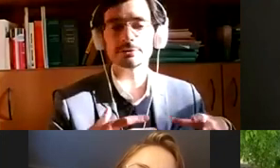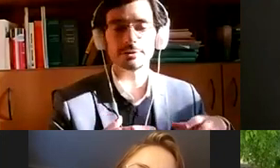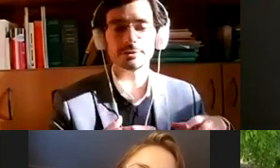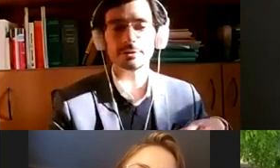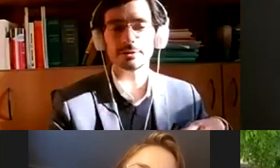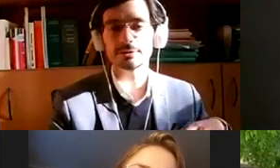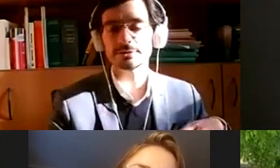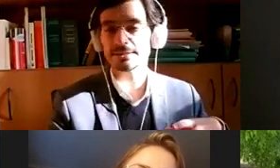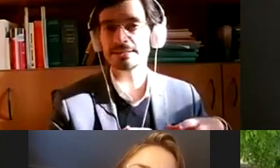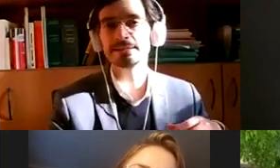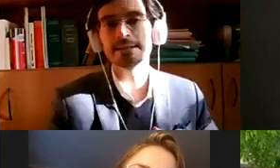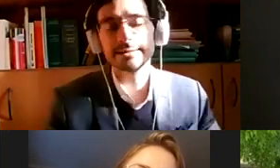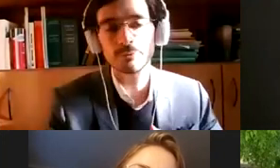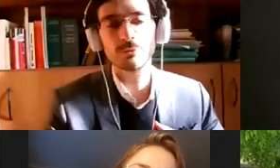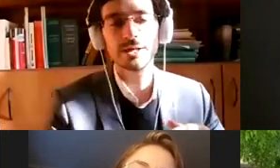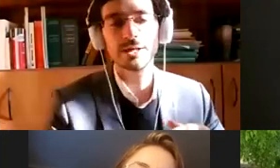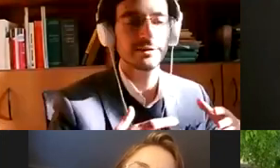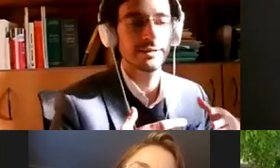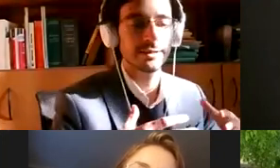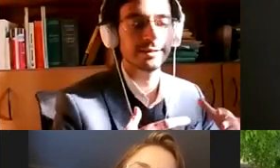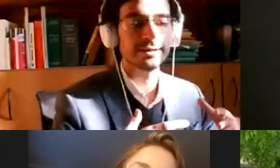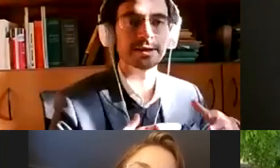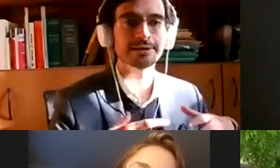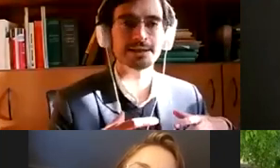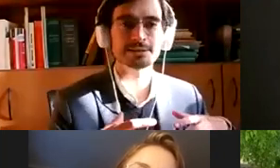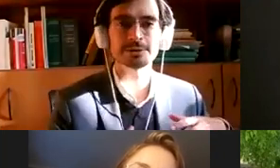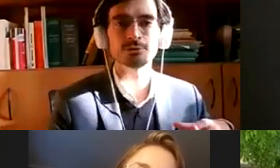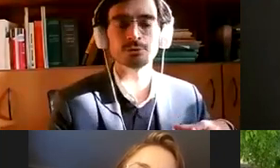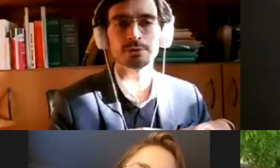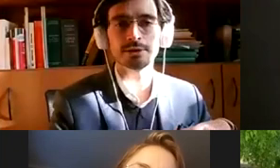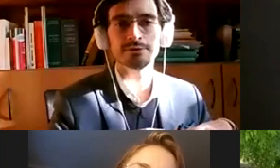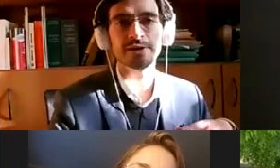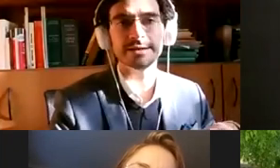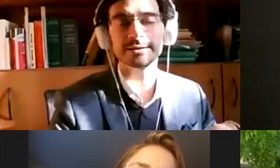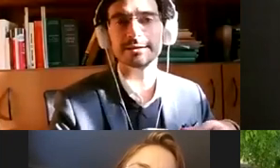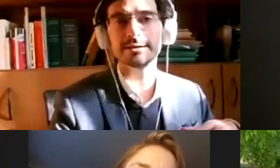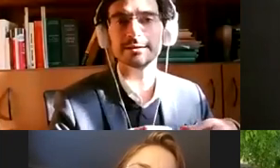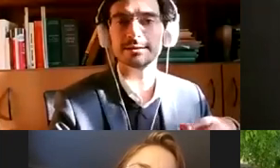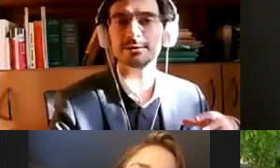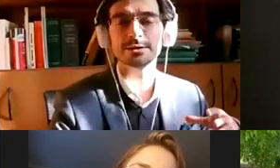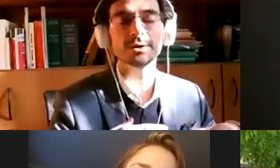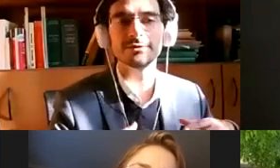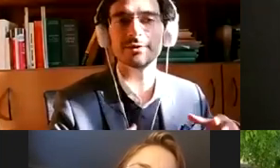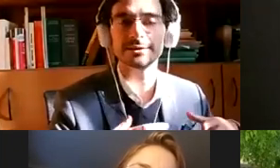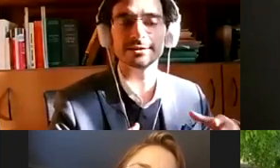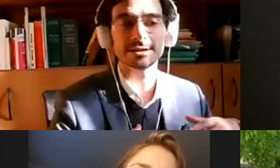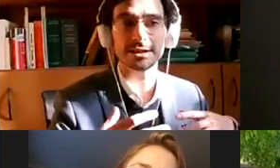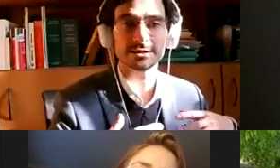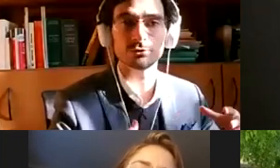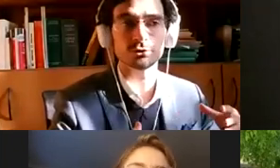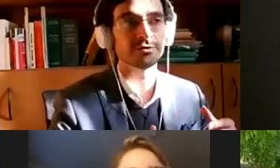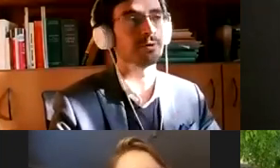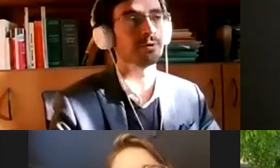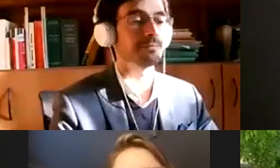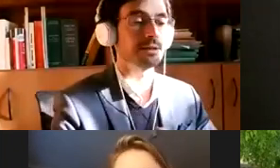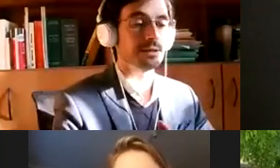not succeed, then we will have an independent expert to find and to give other suggestions